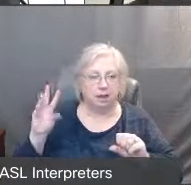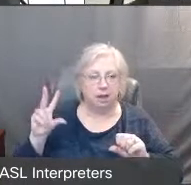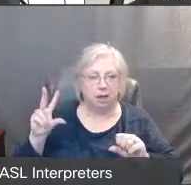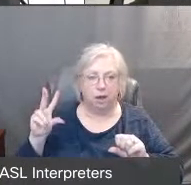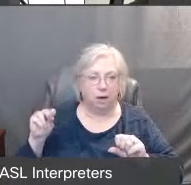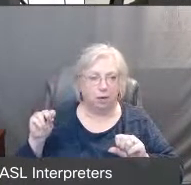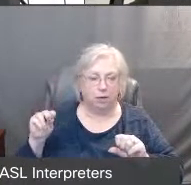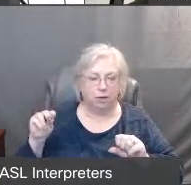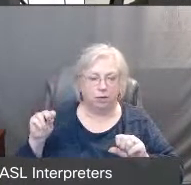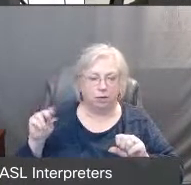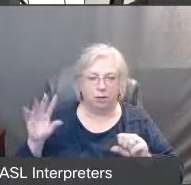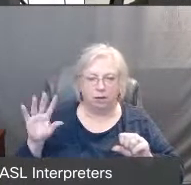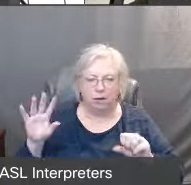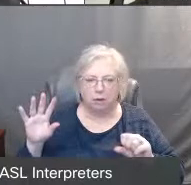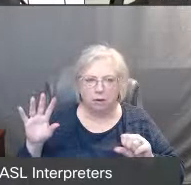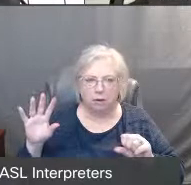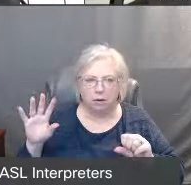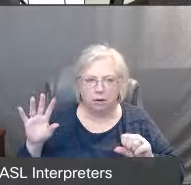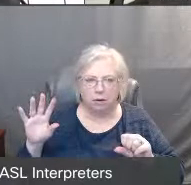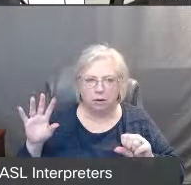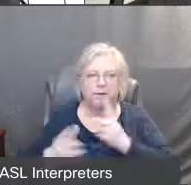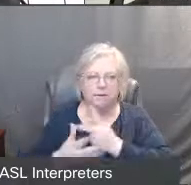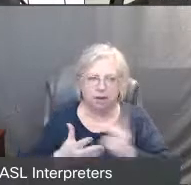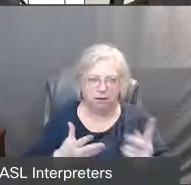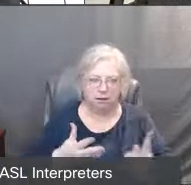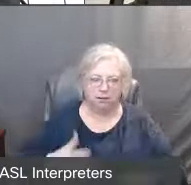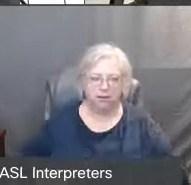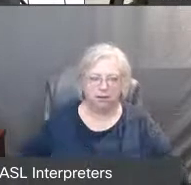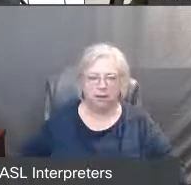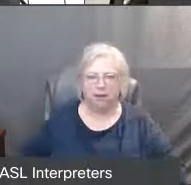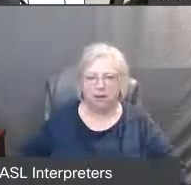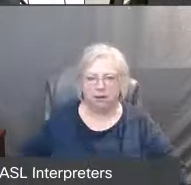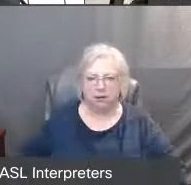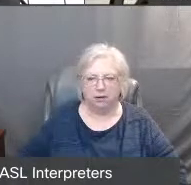6 nays. The motion fails.